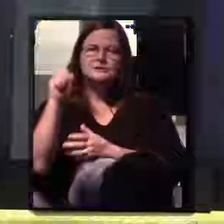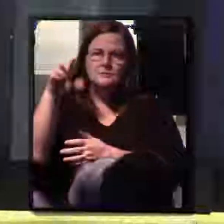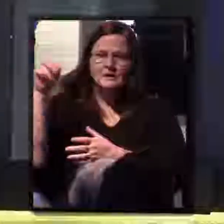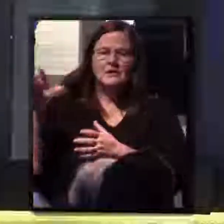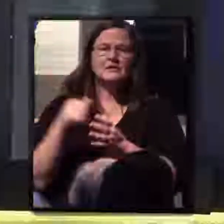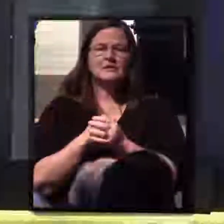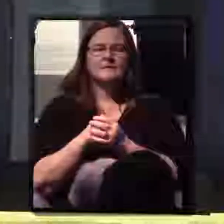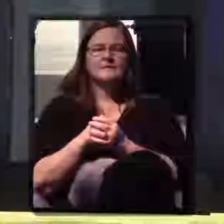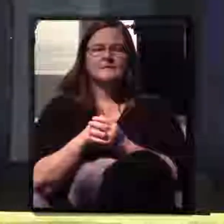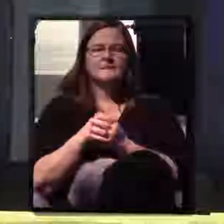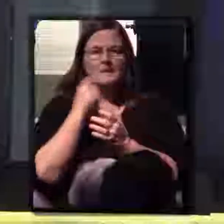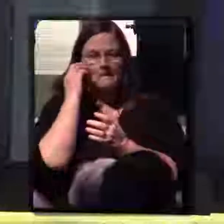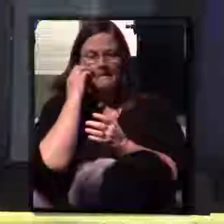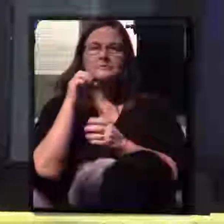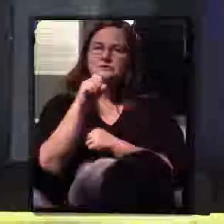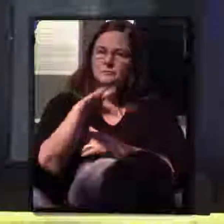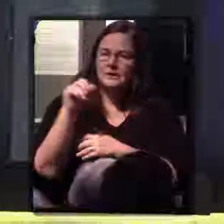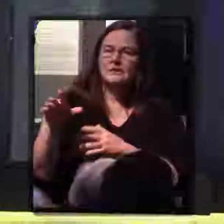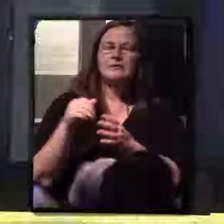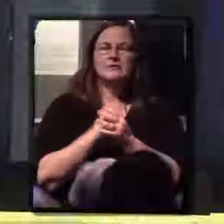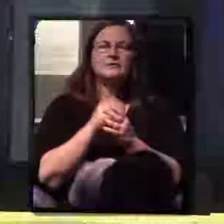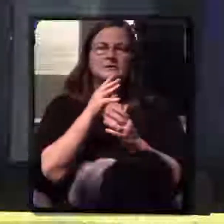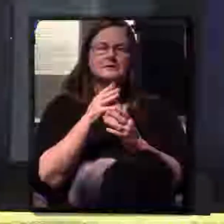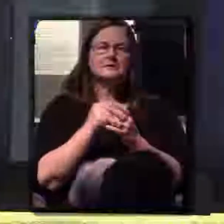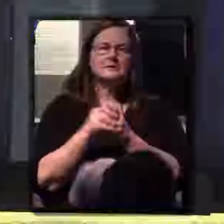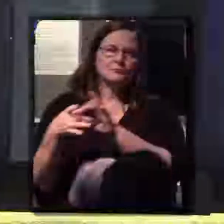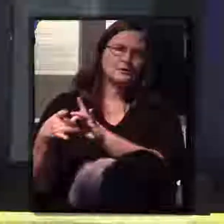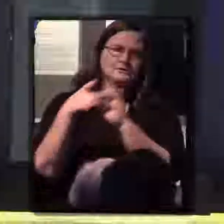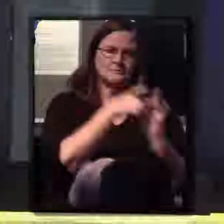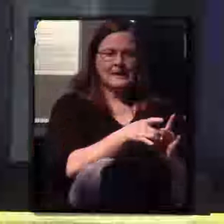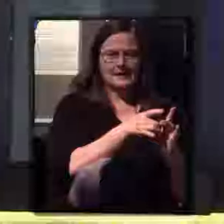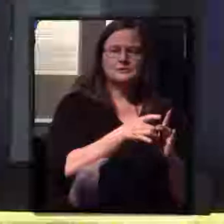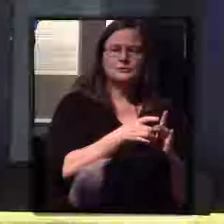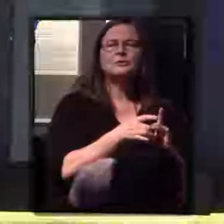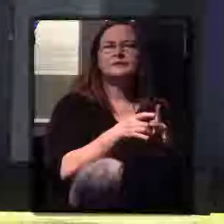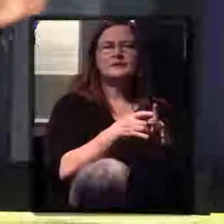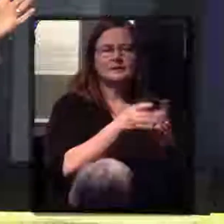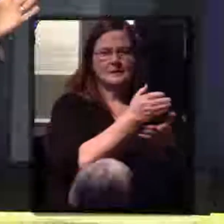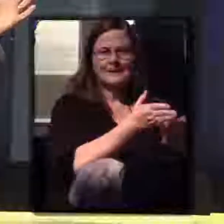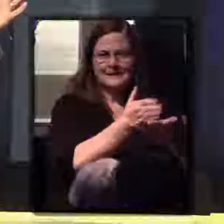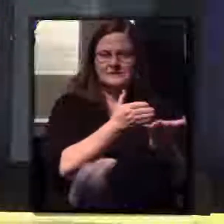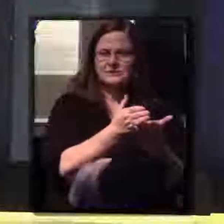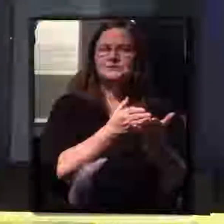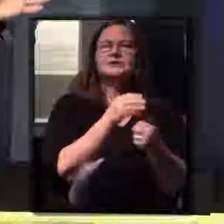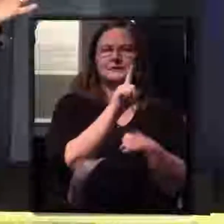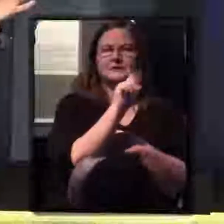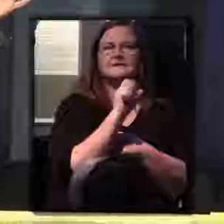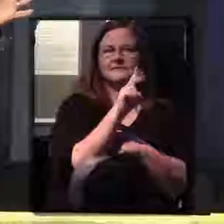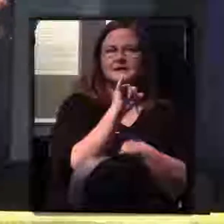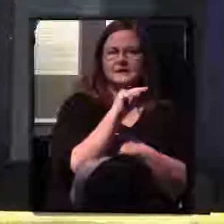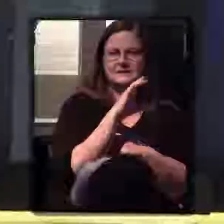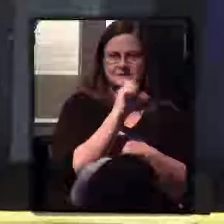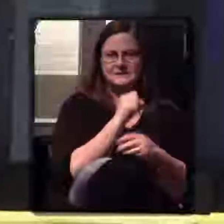sprinkle in it. And you can argue back and forth. I like sprinkle because it takes you right back to all of the passages in